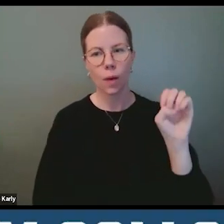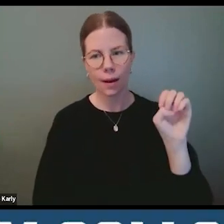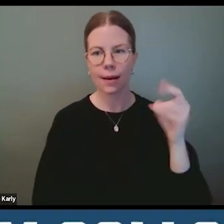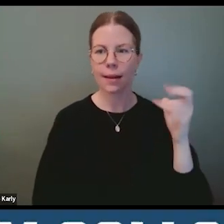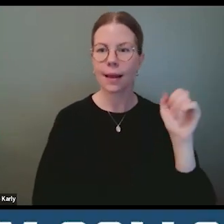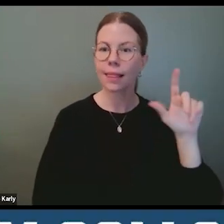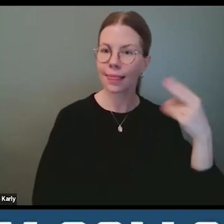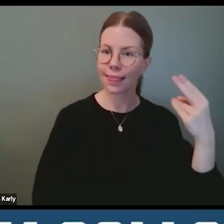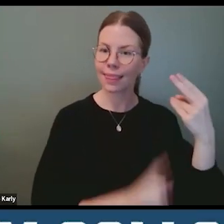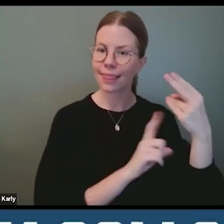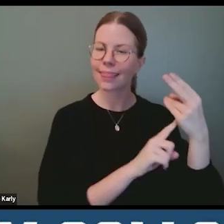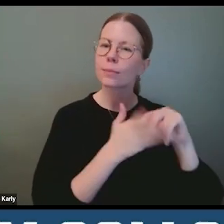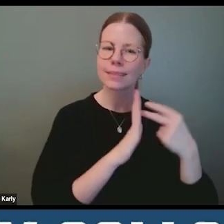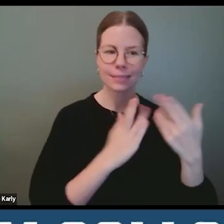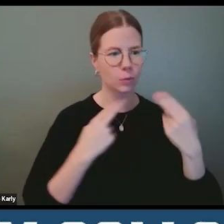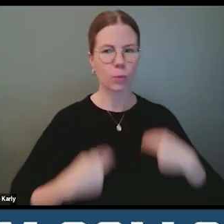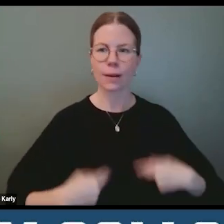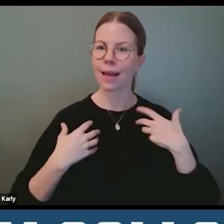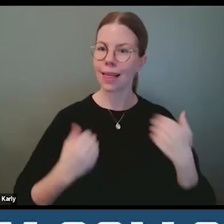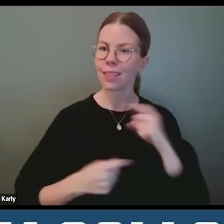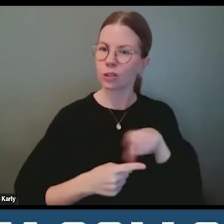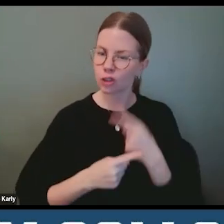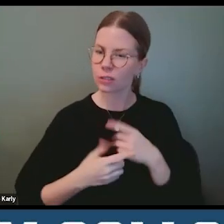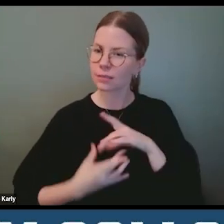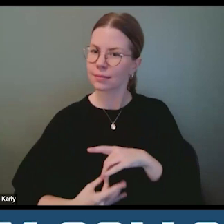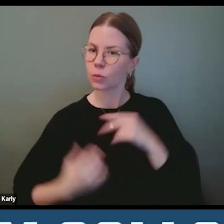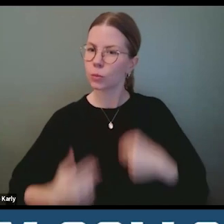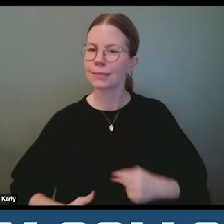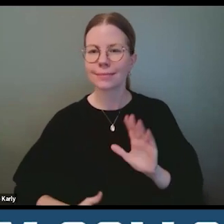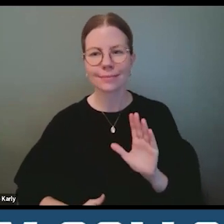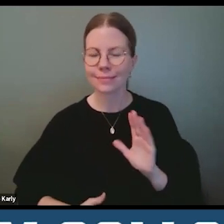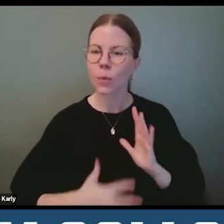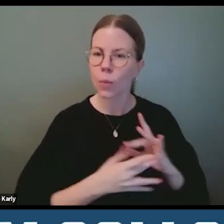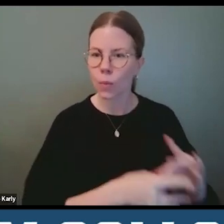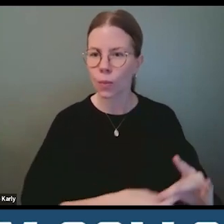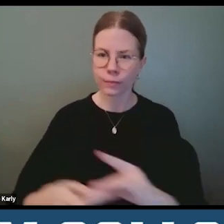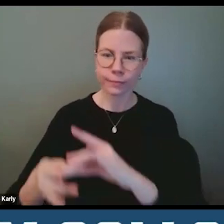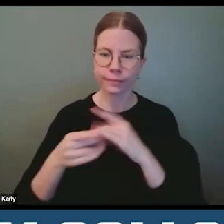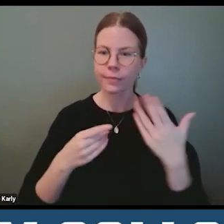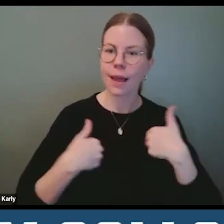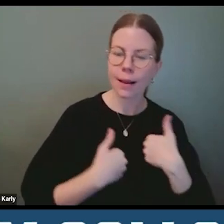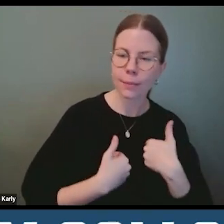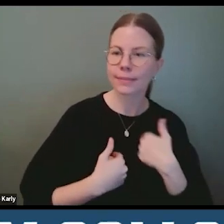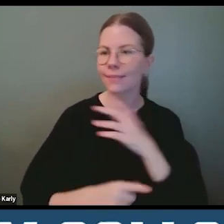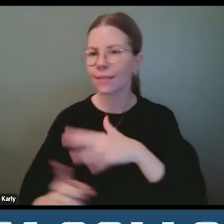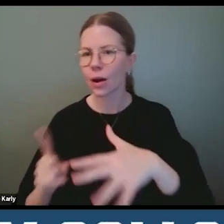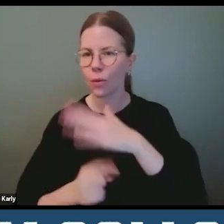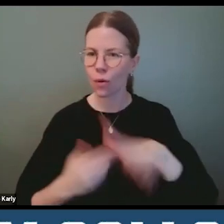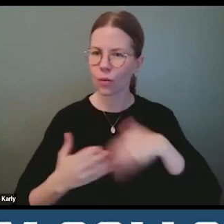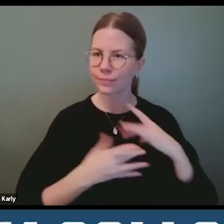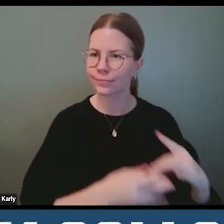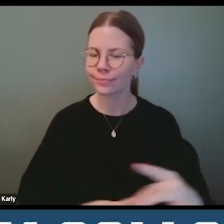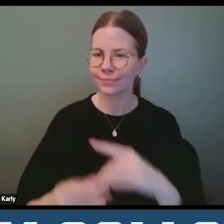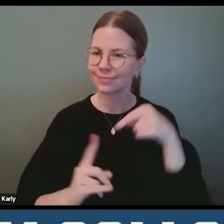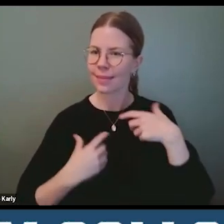us. It's also about our shared health with animals and the environment. And it asks us to explore opportunities to support